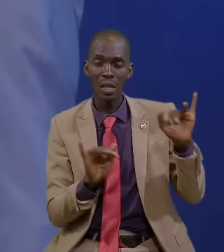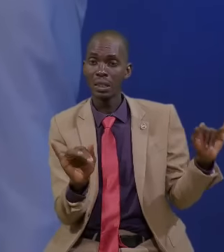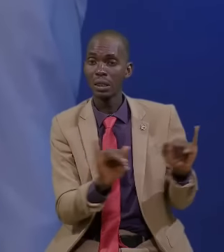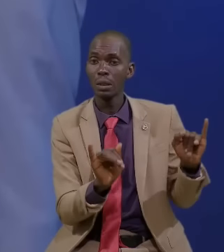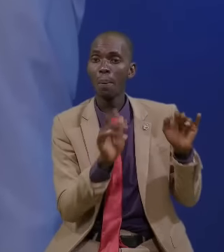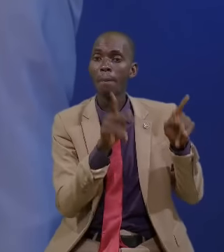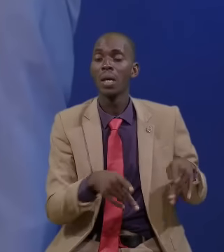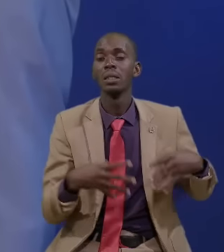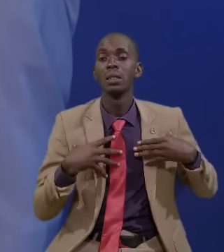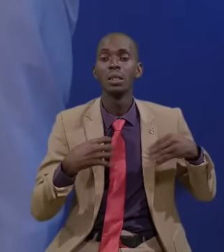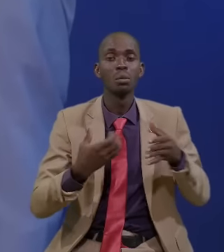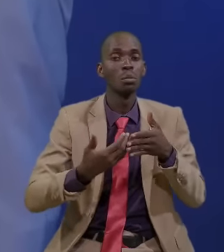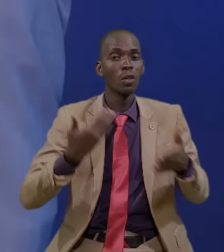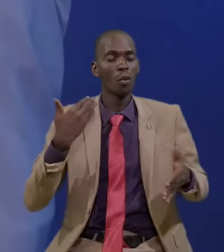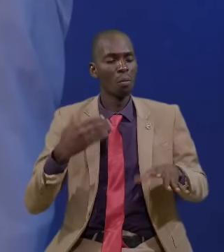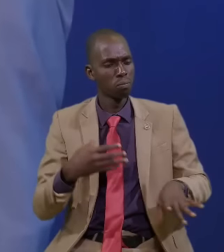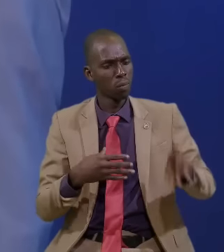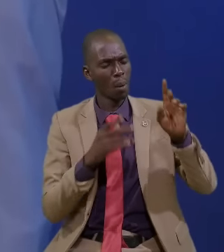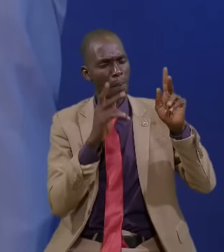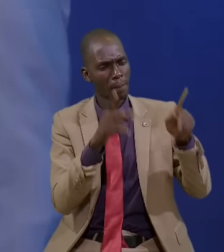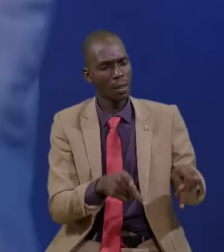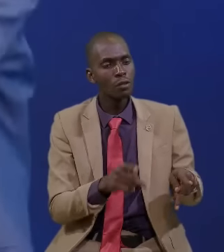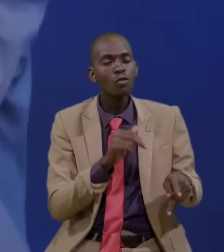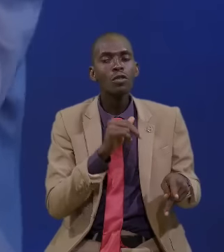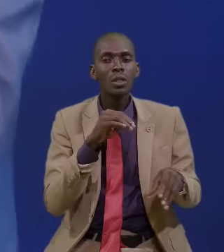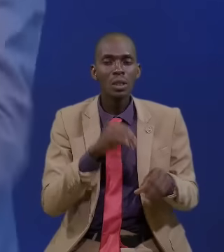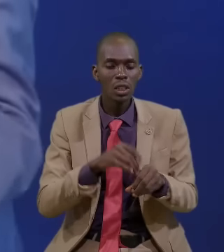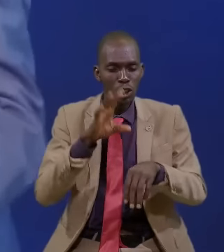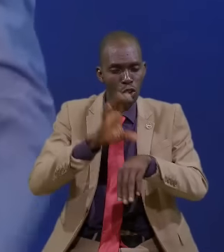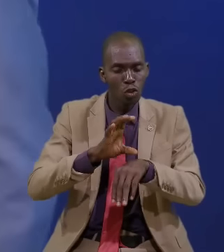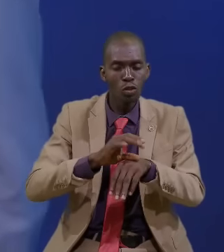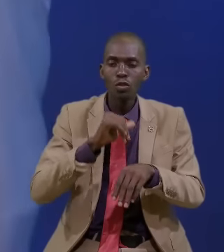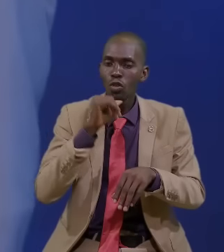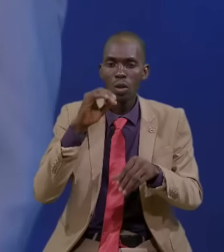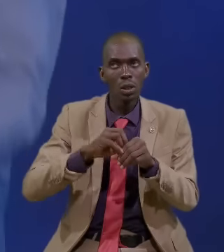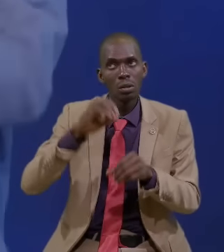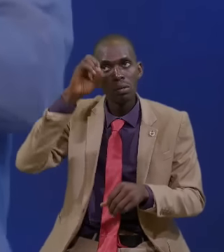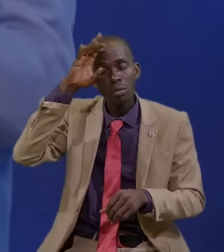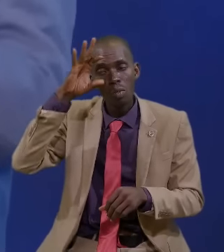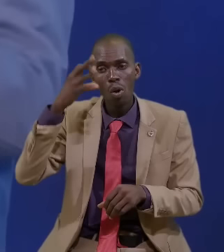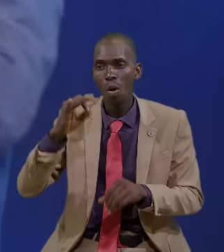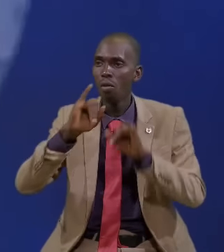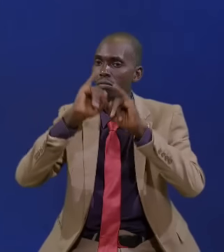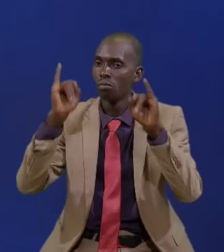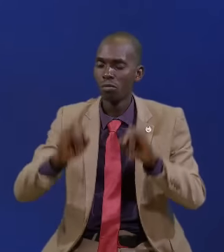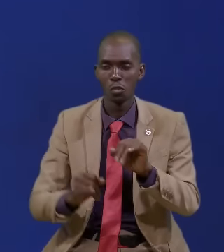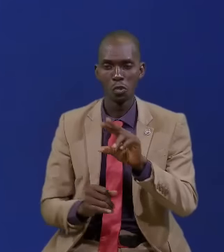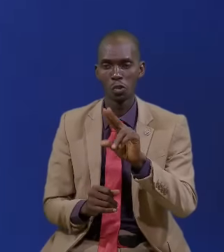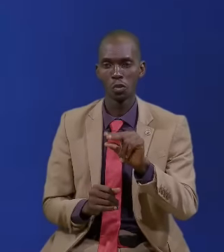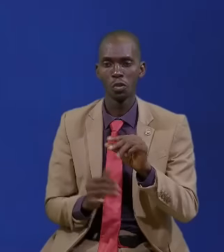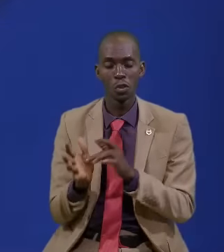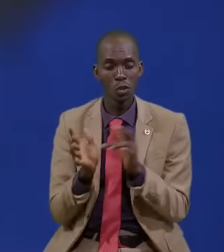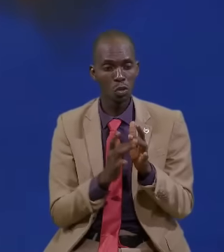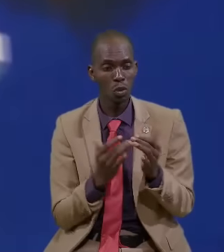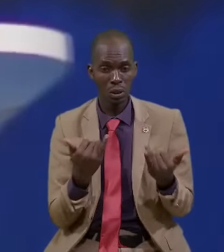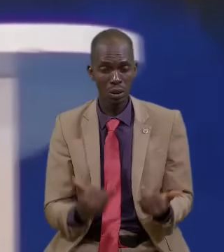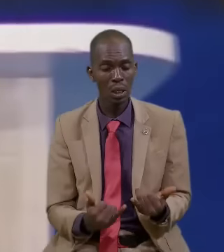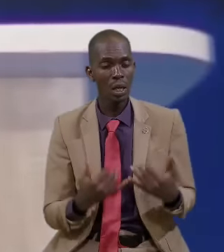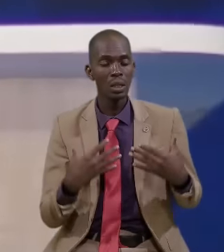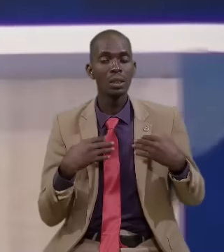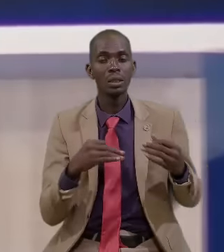temple, not in the shrine of an idol. Jesus findeth him in the